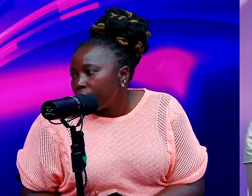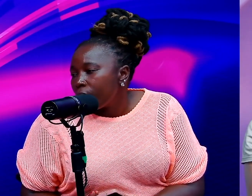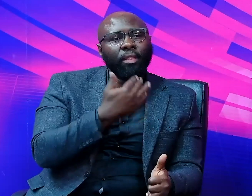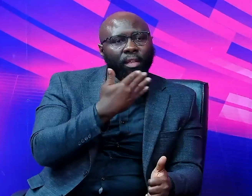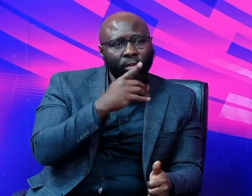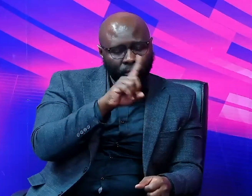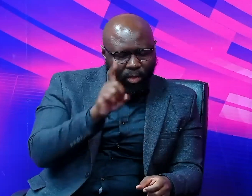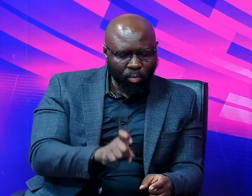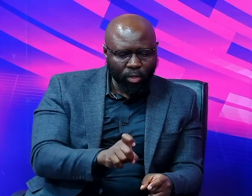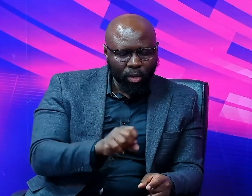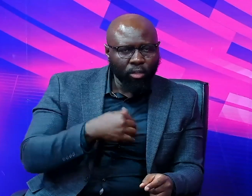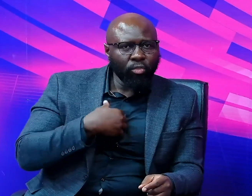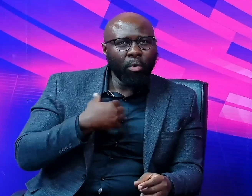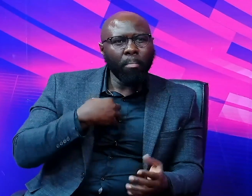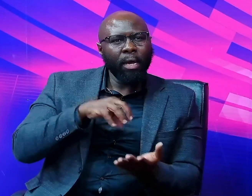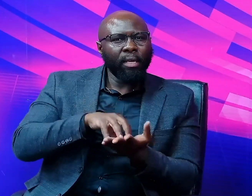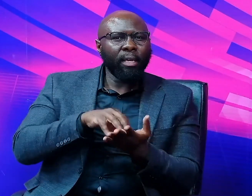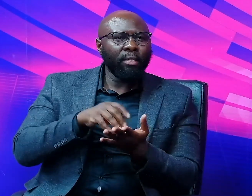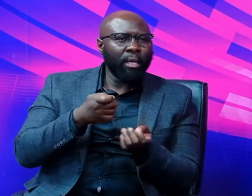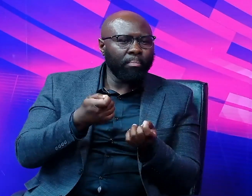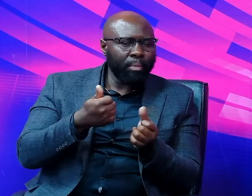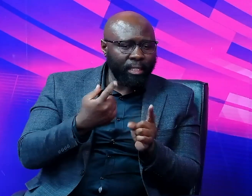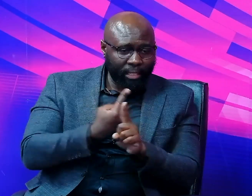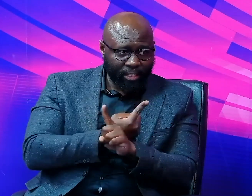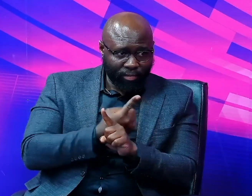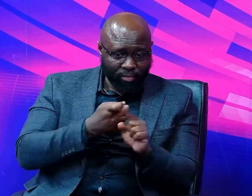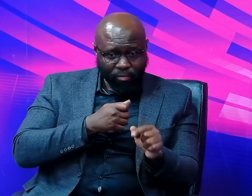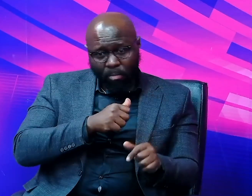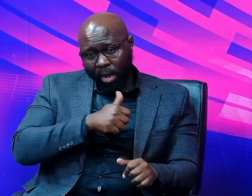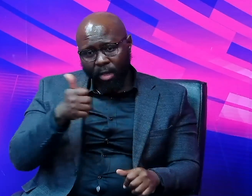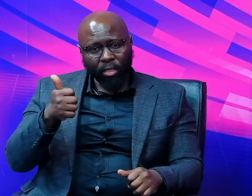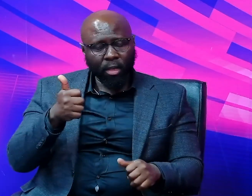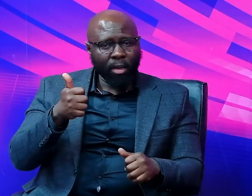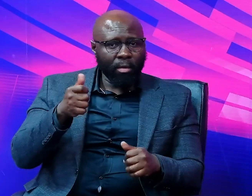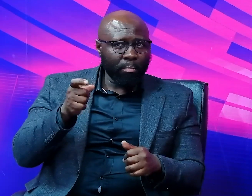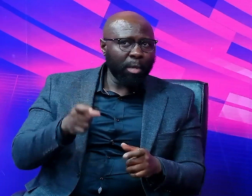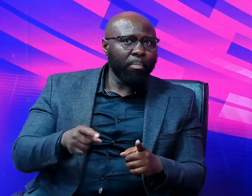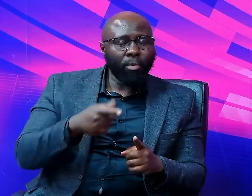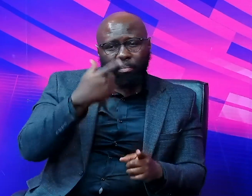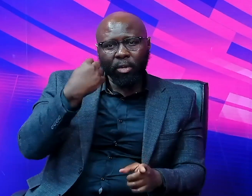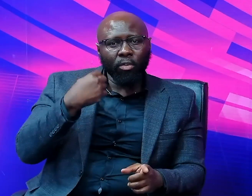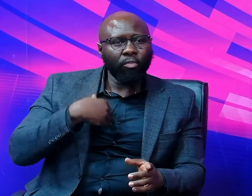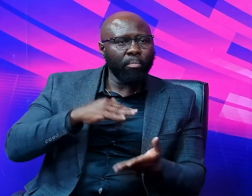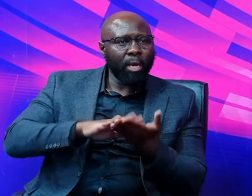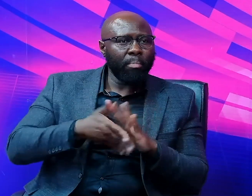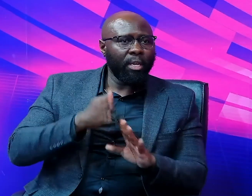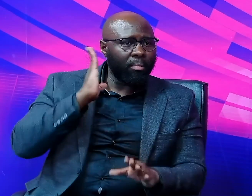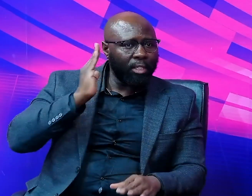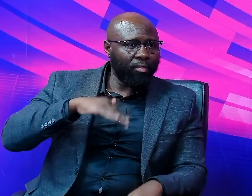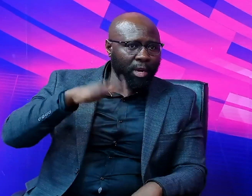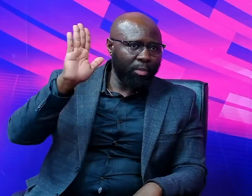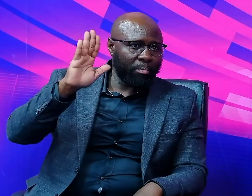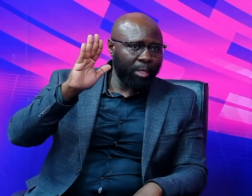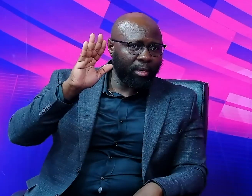Okay, thank you for that good question. So my case is a bit different from others, from other people,